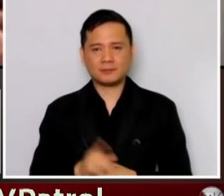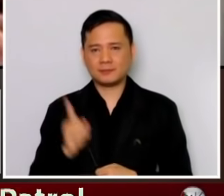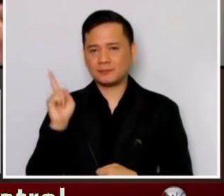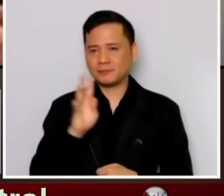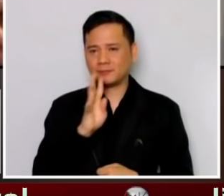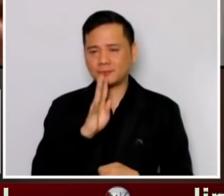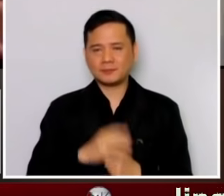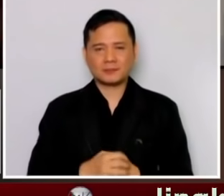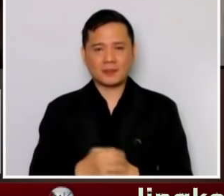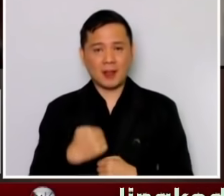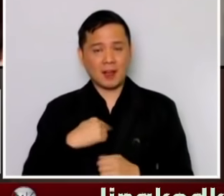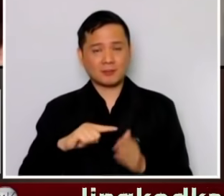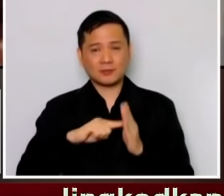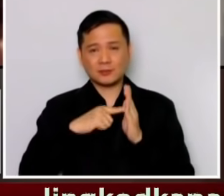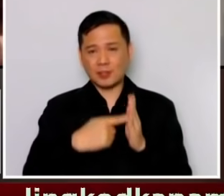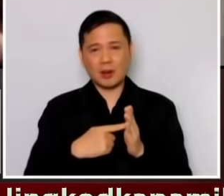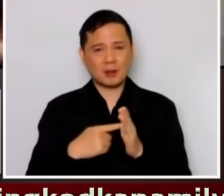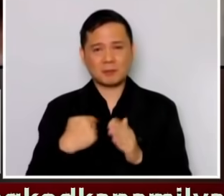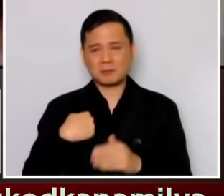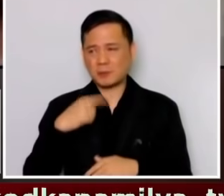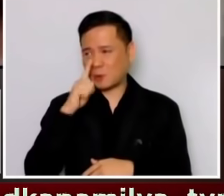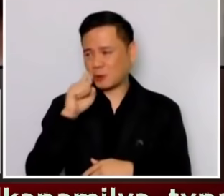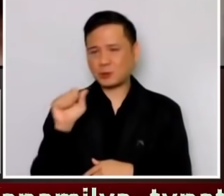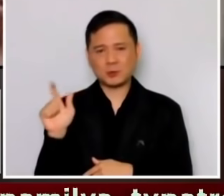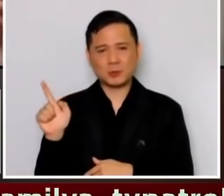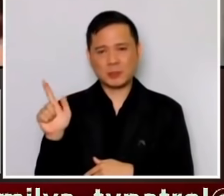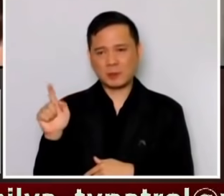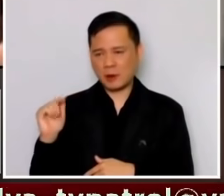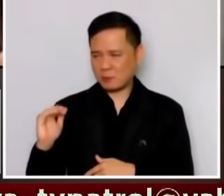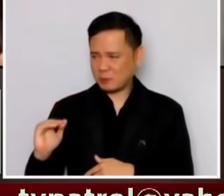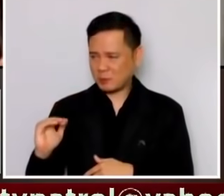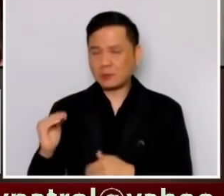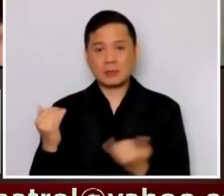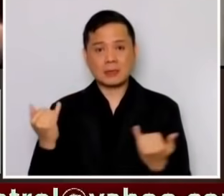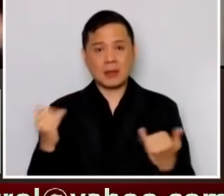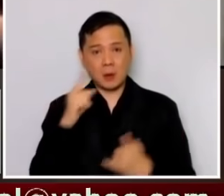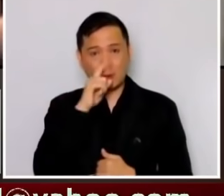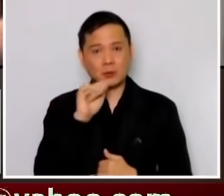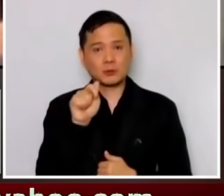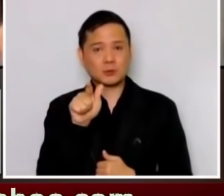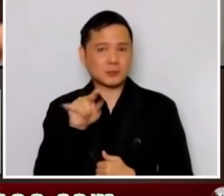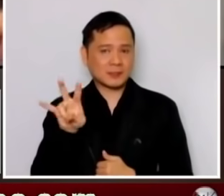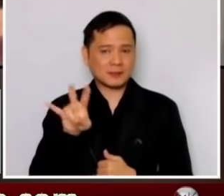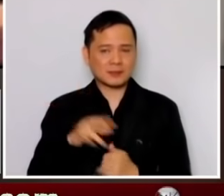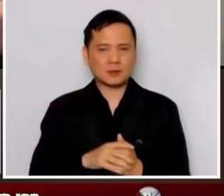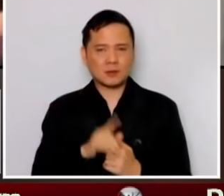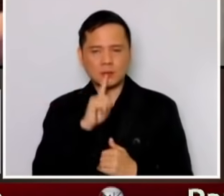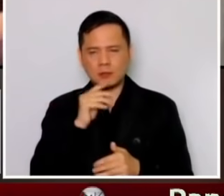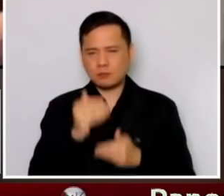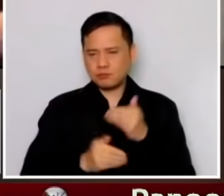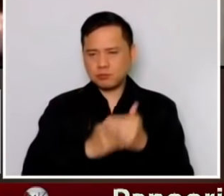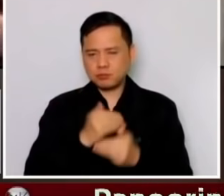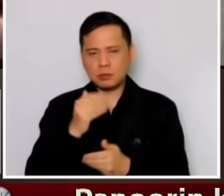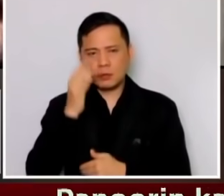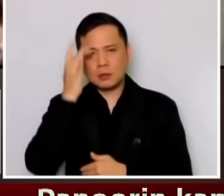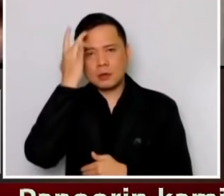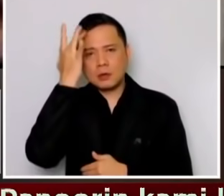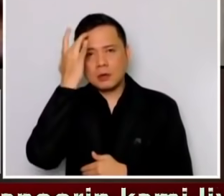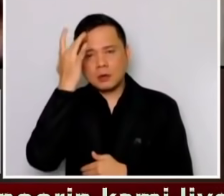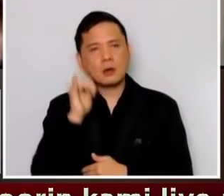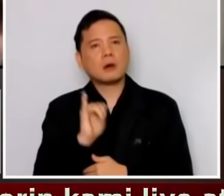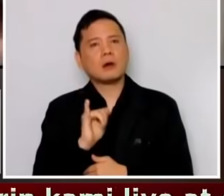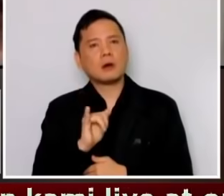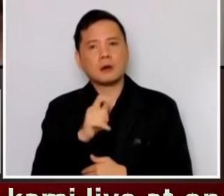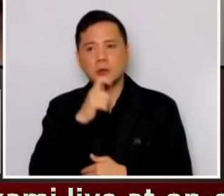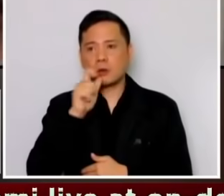was like 21 year old, I'm 27 now, and going through all that process and realizing that I didn't have to pretend to be